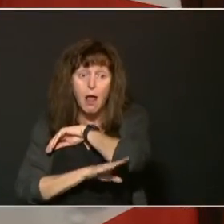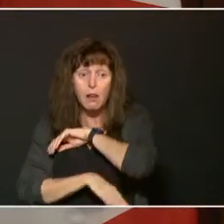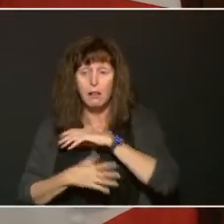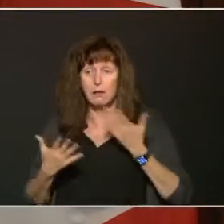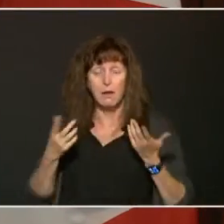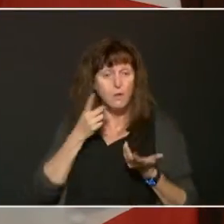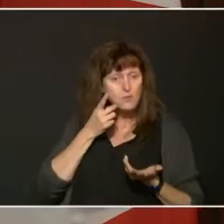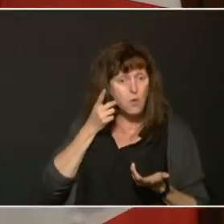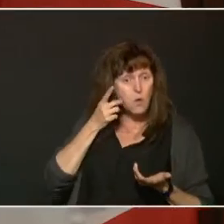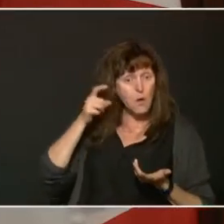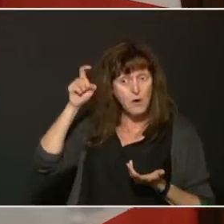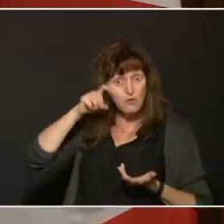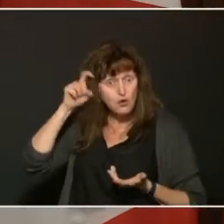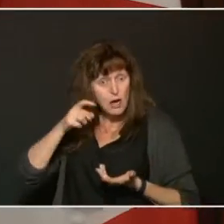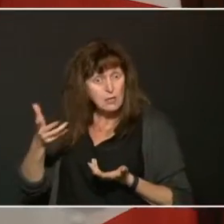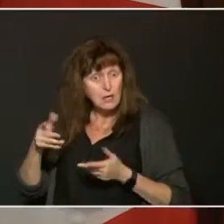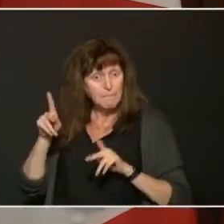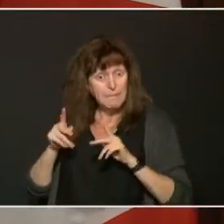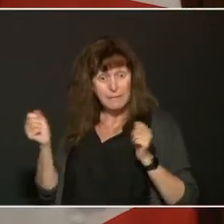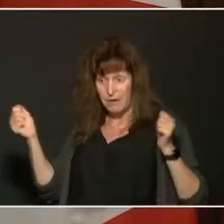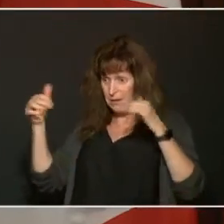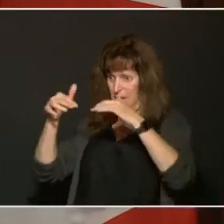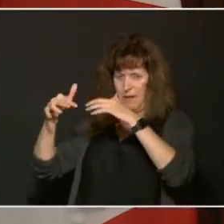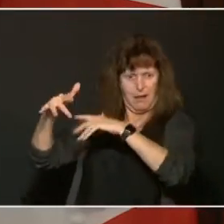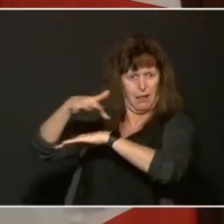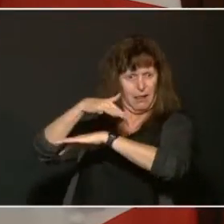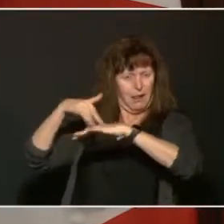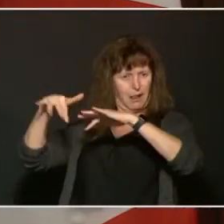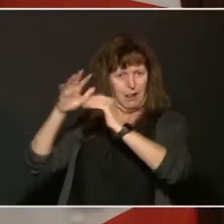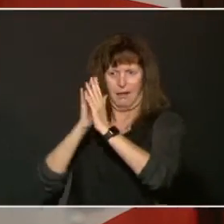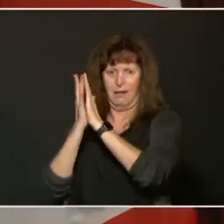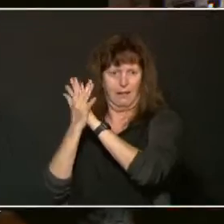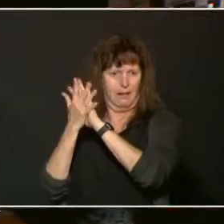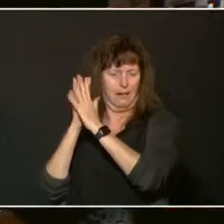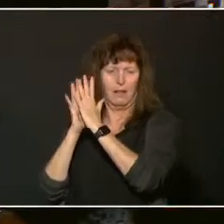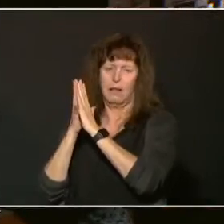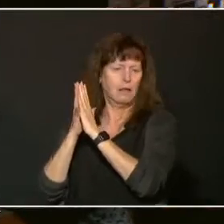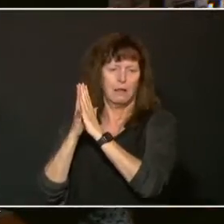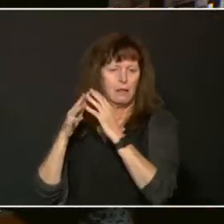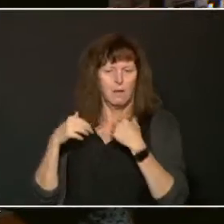to do whatever we can to improve their protection.